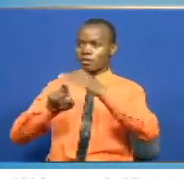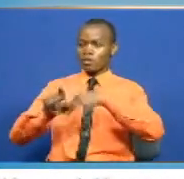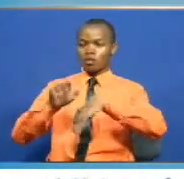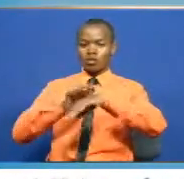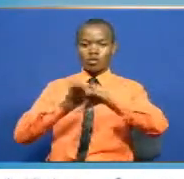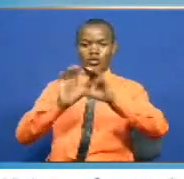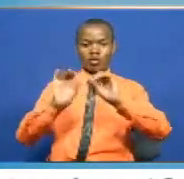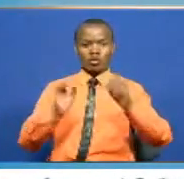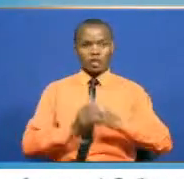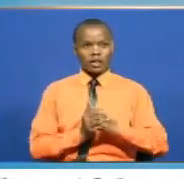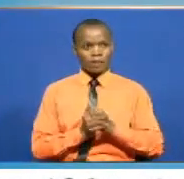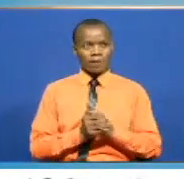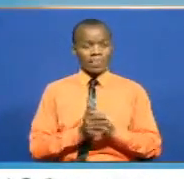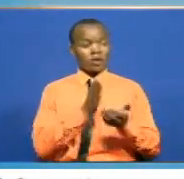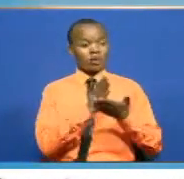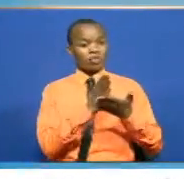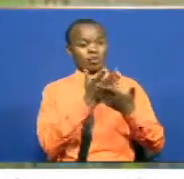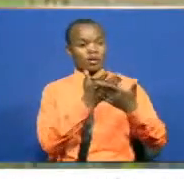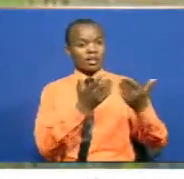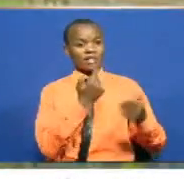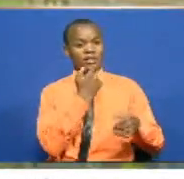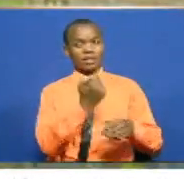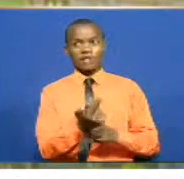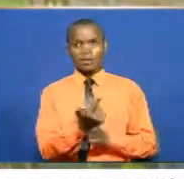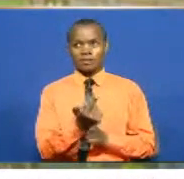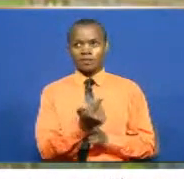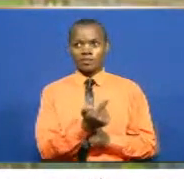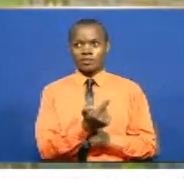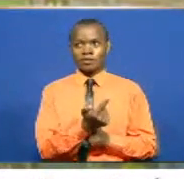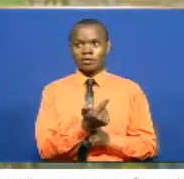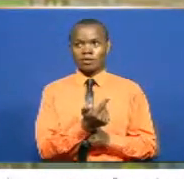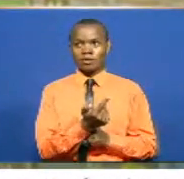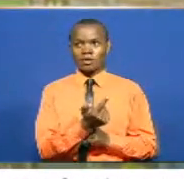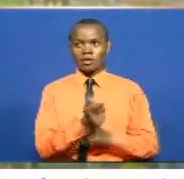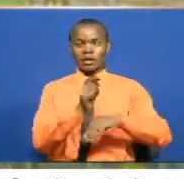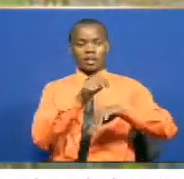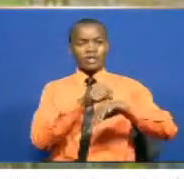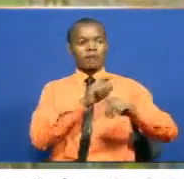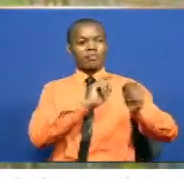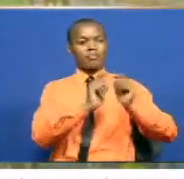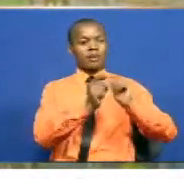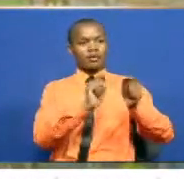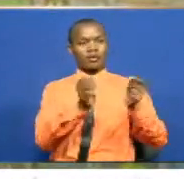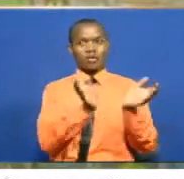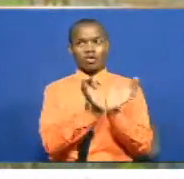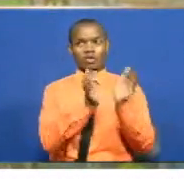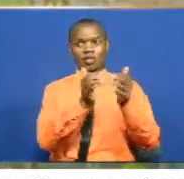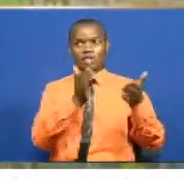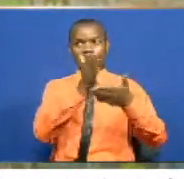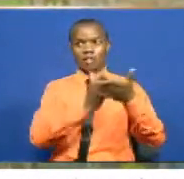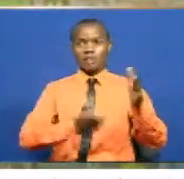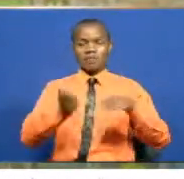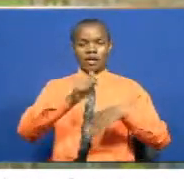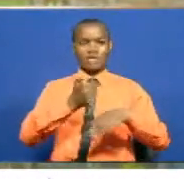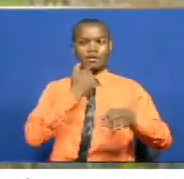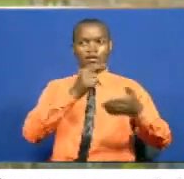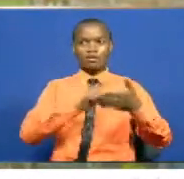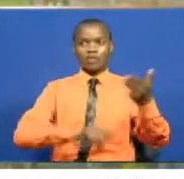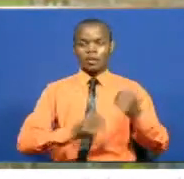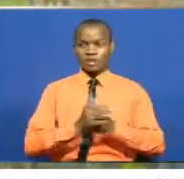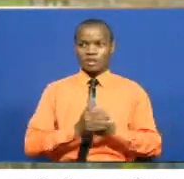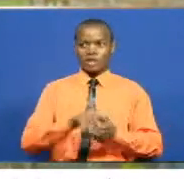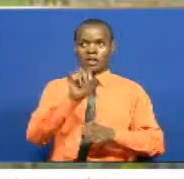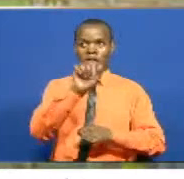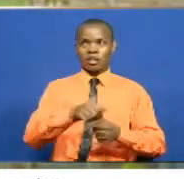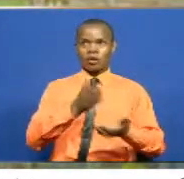Well, that's a very brave thing to say, coach, because normally anytime you interview a coach, some of them would hardly come out and say, yes, we were